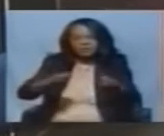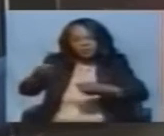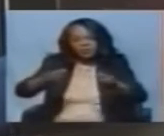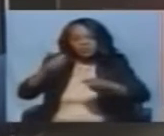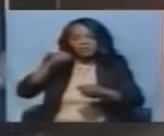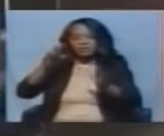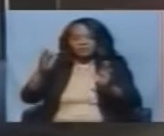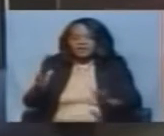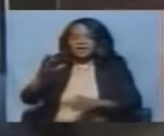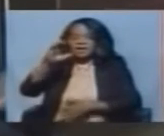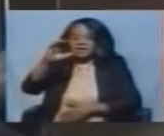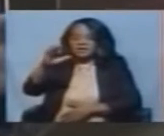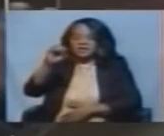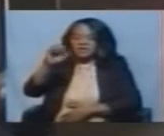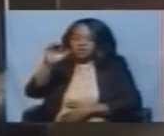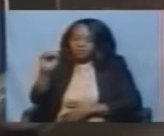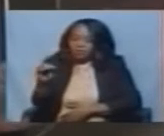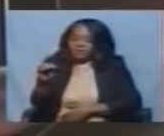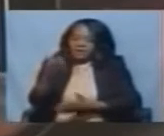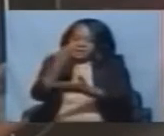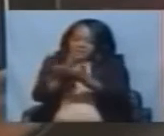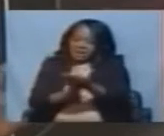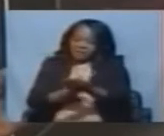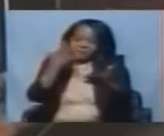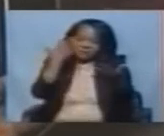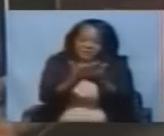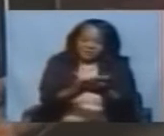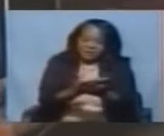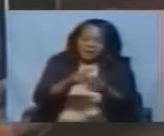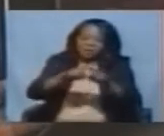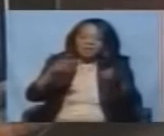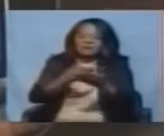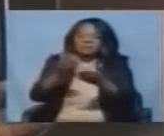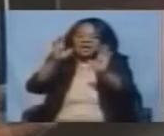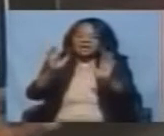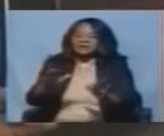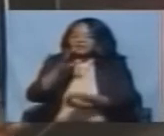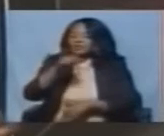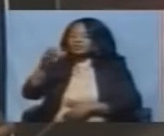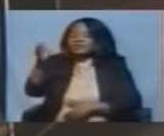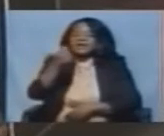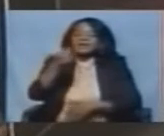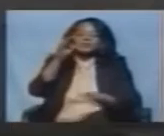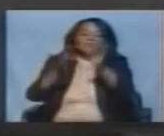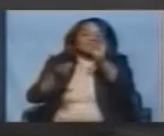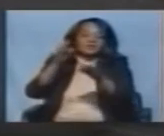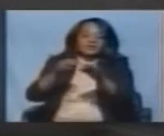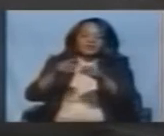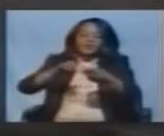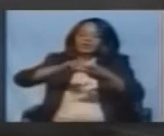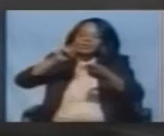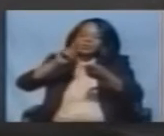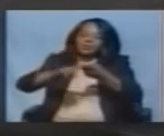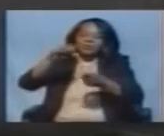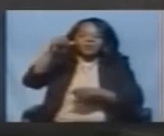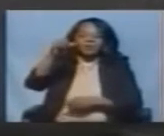and CEOs are dragged to court, some of them jailed. Mm-hmm. Buyers are never taken to court. Too smart? No. Wrong